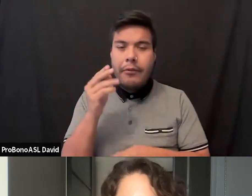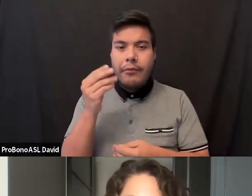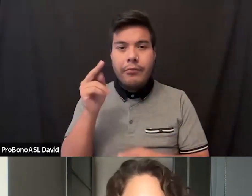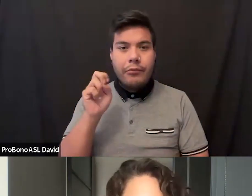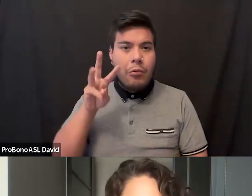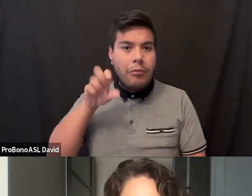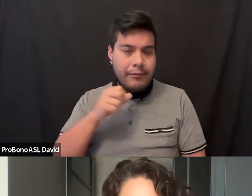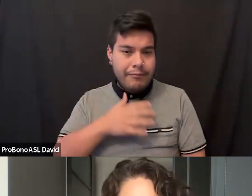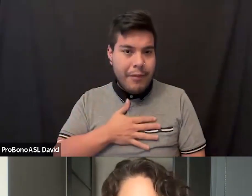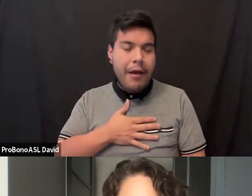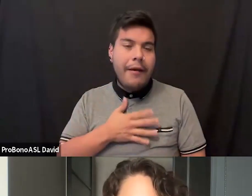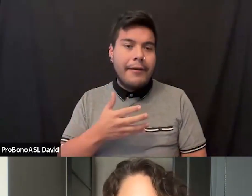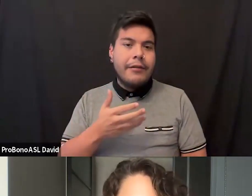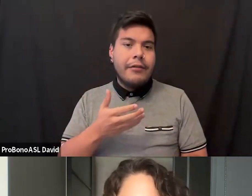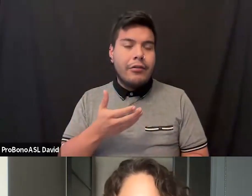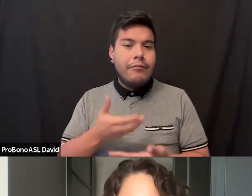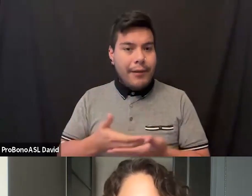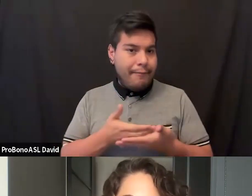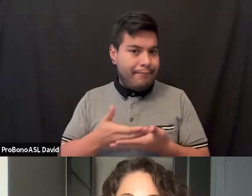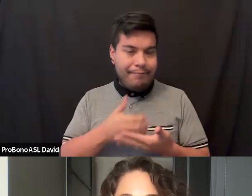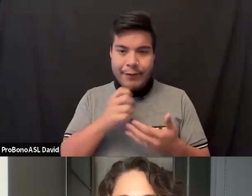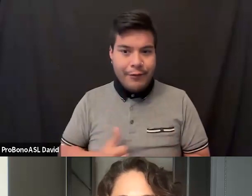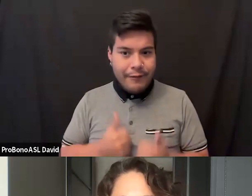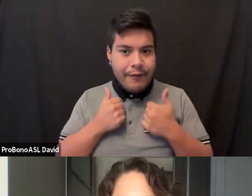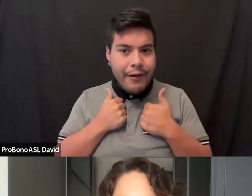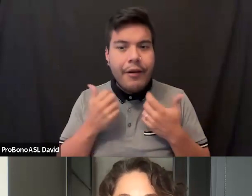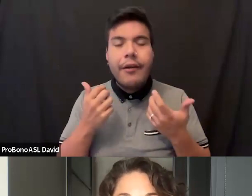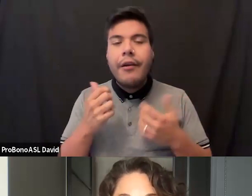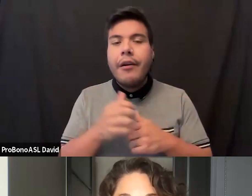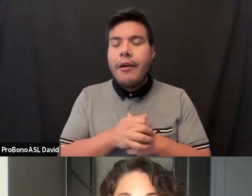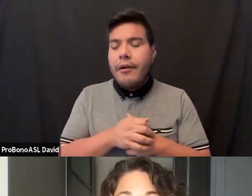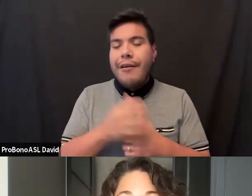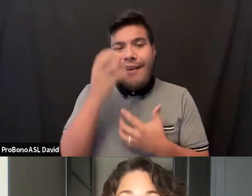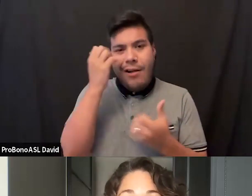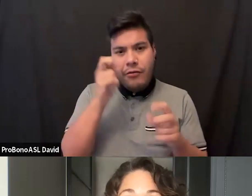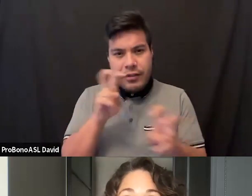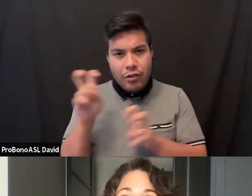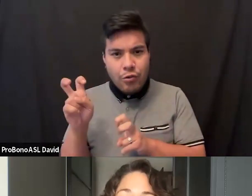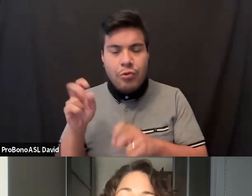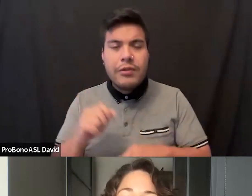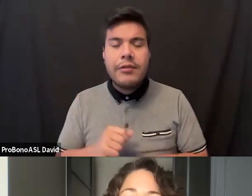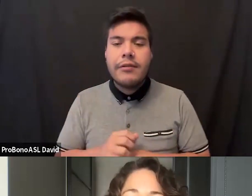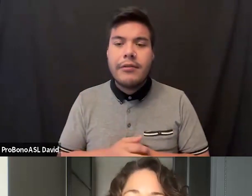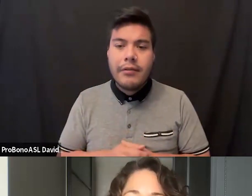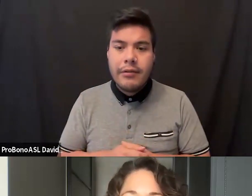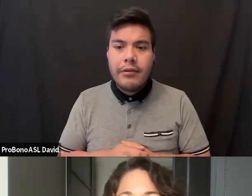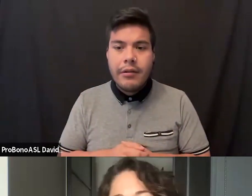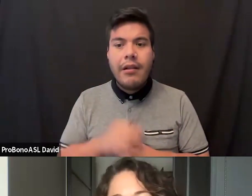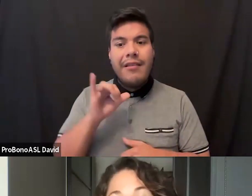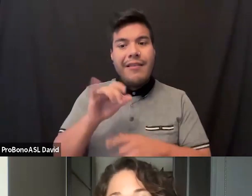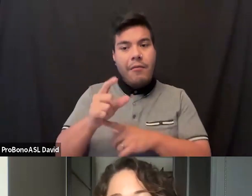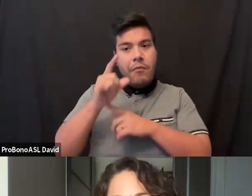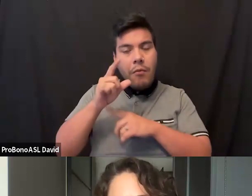that my baby would not survive. That there was a malformation incompatible with life. And in that moment, I had